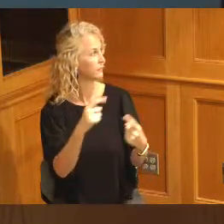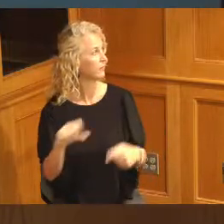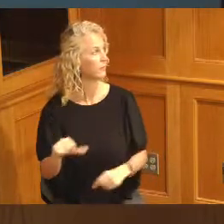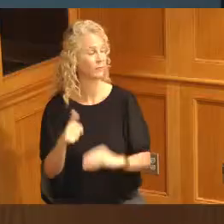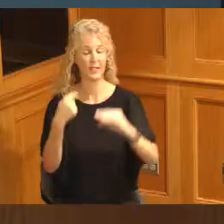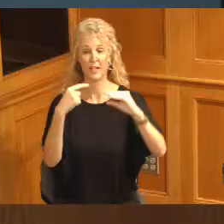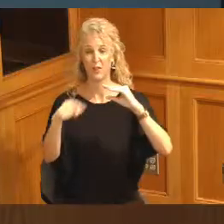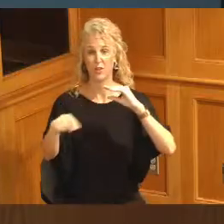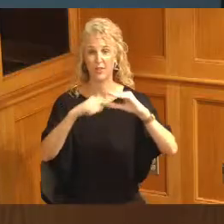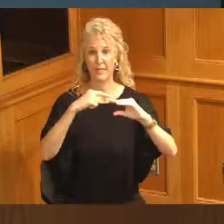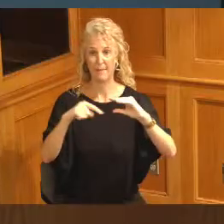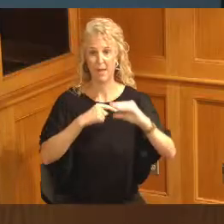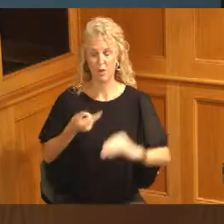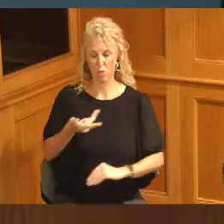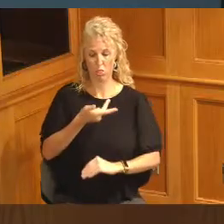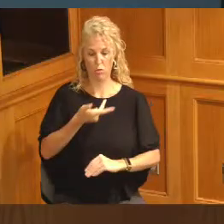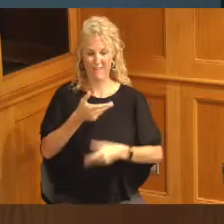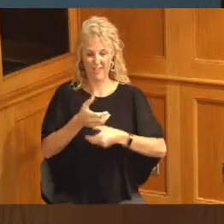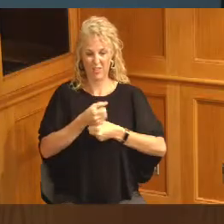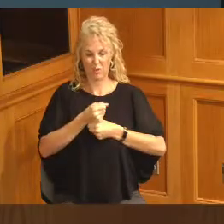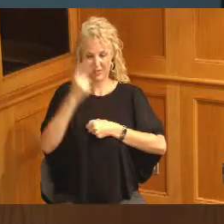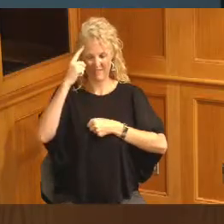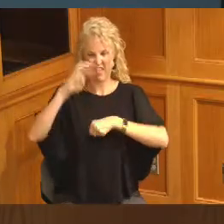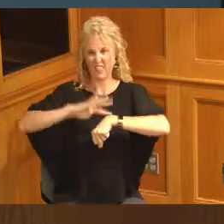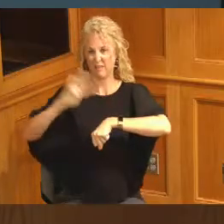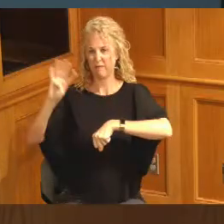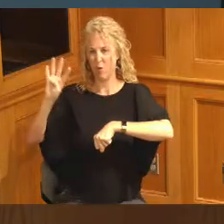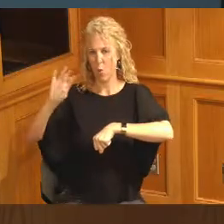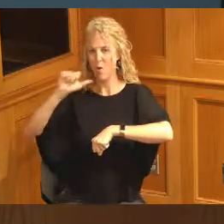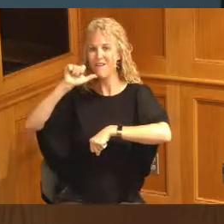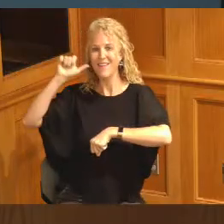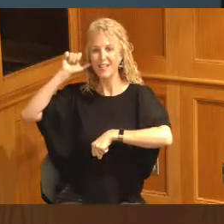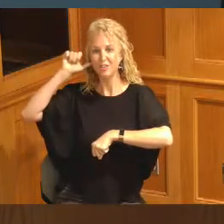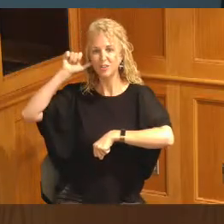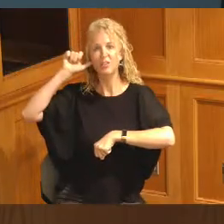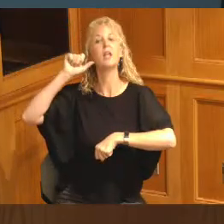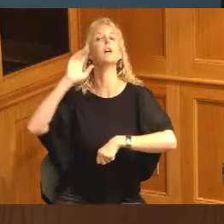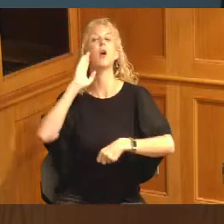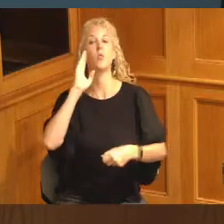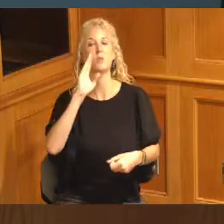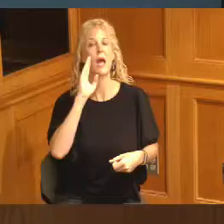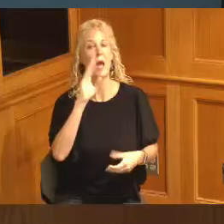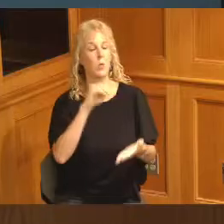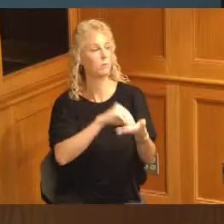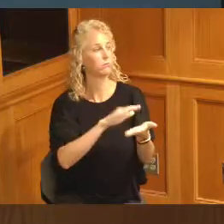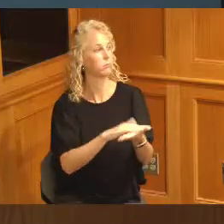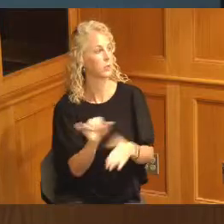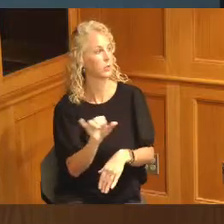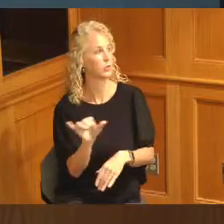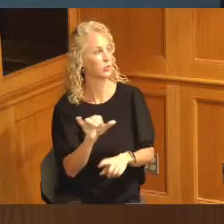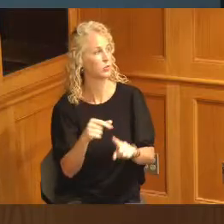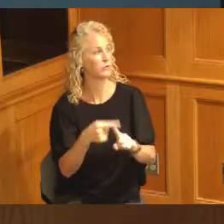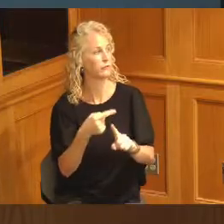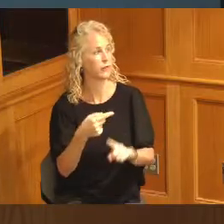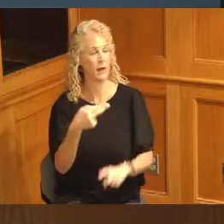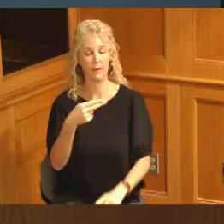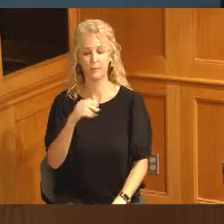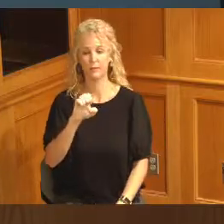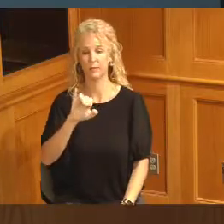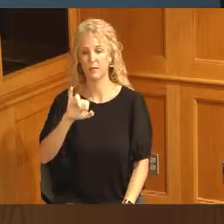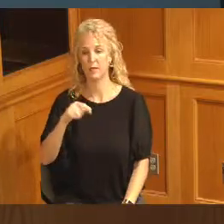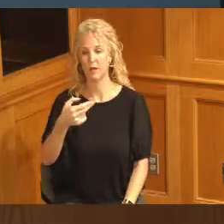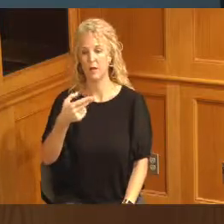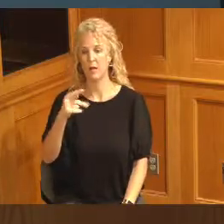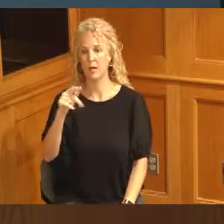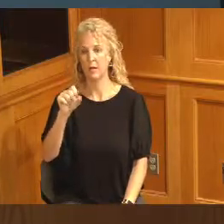that came to all three of us last night around 4:15, and so I will enter that into the record as well. It's from the Heights Movement on this topic,